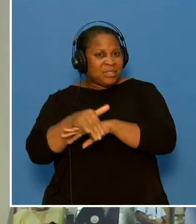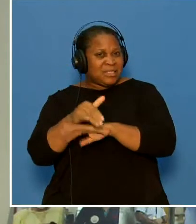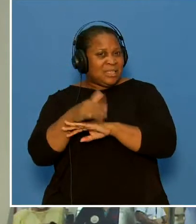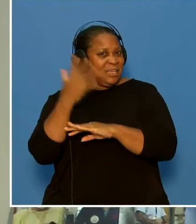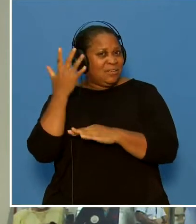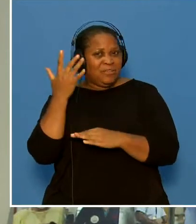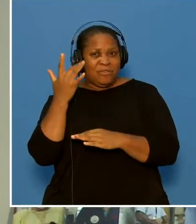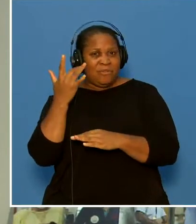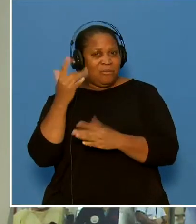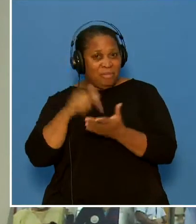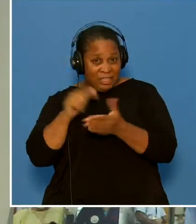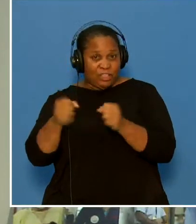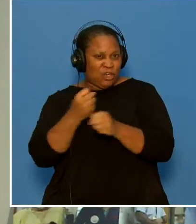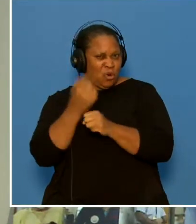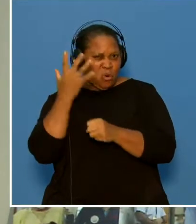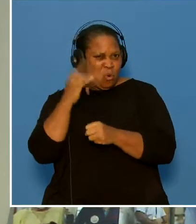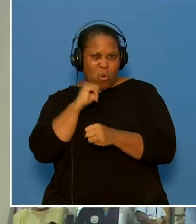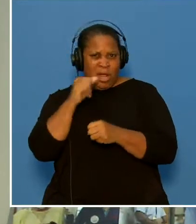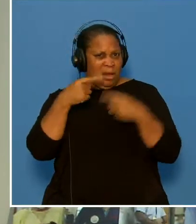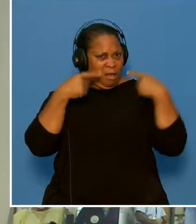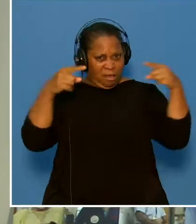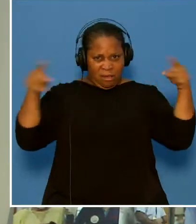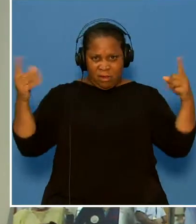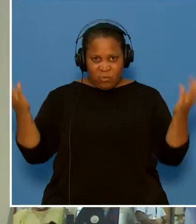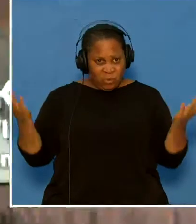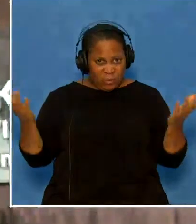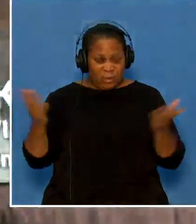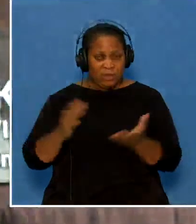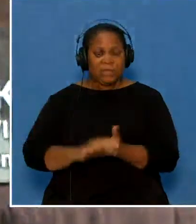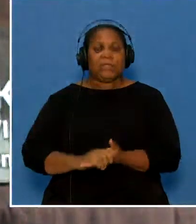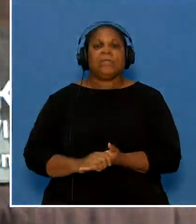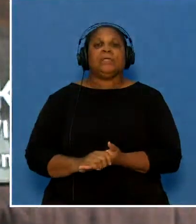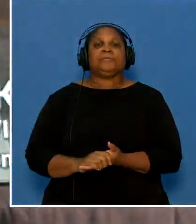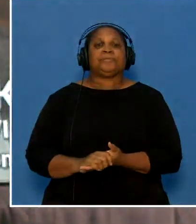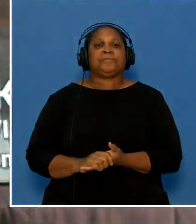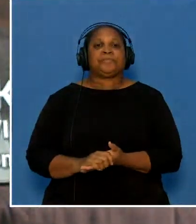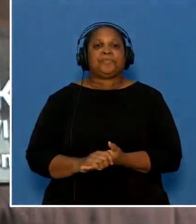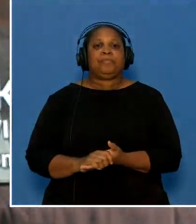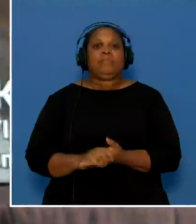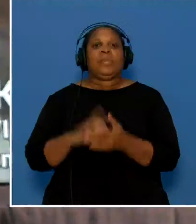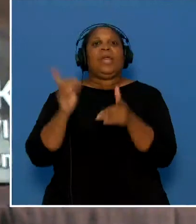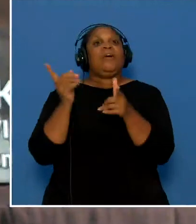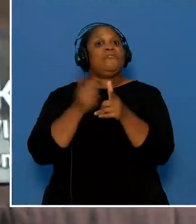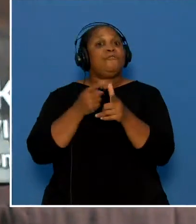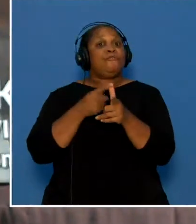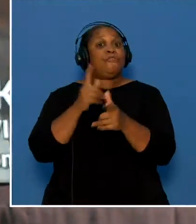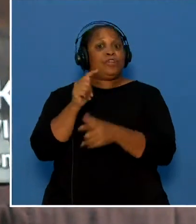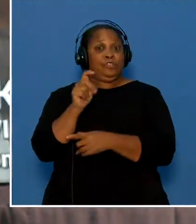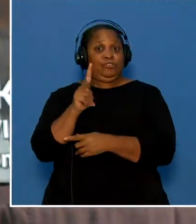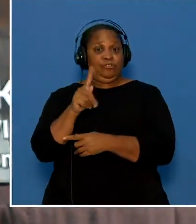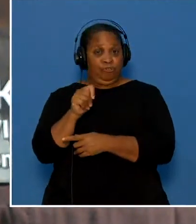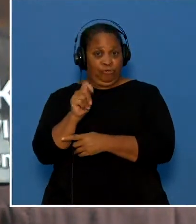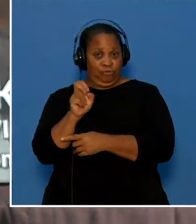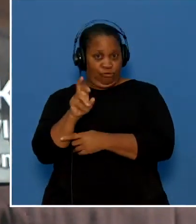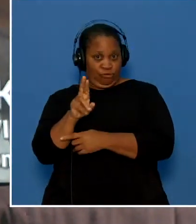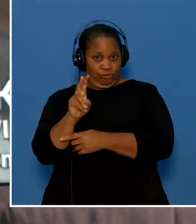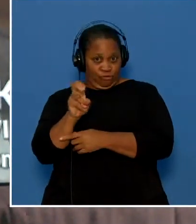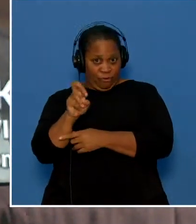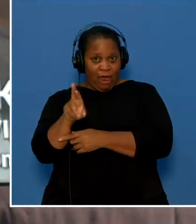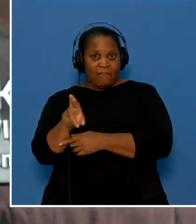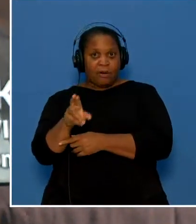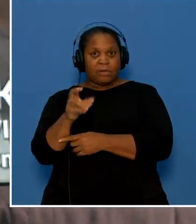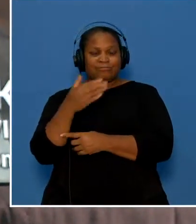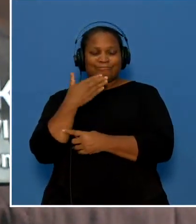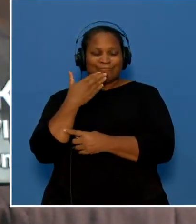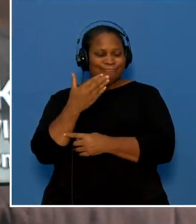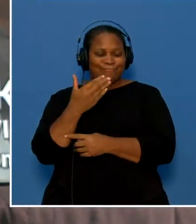public advised on his release? Sure. First of all, Trevor, thank you for your question. And the ministry does